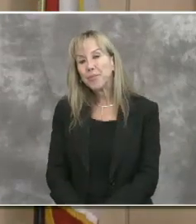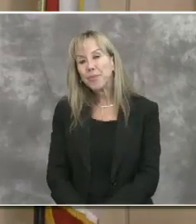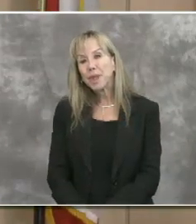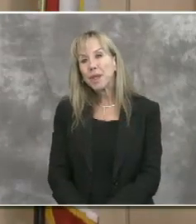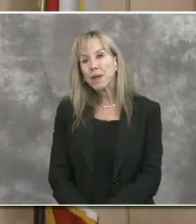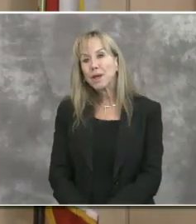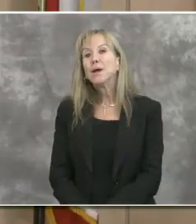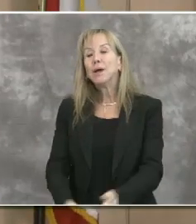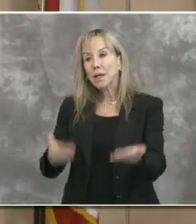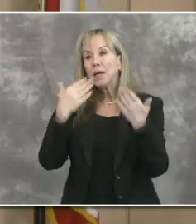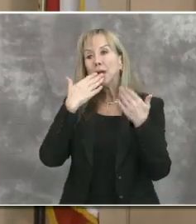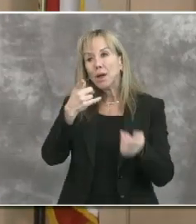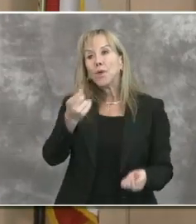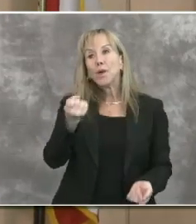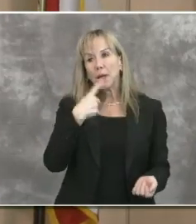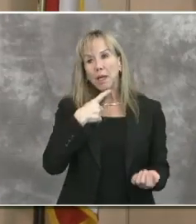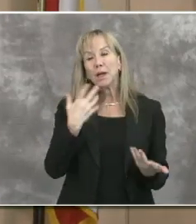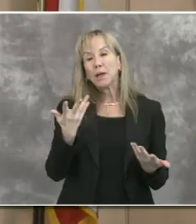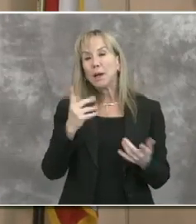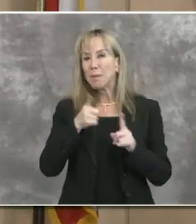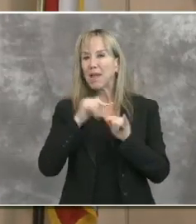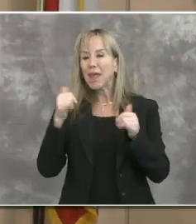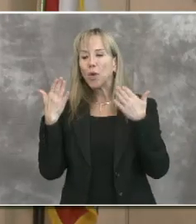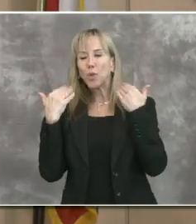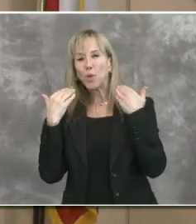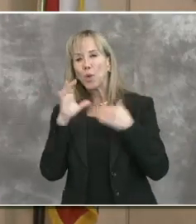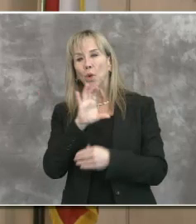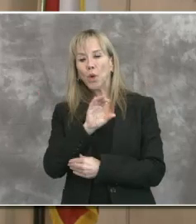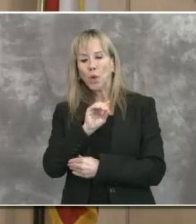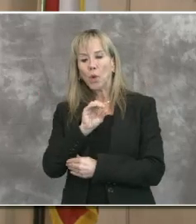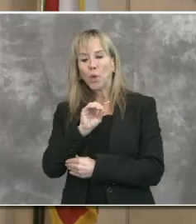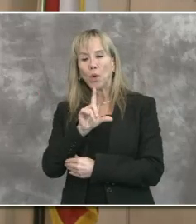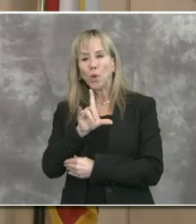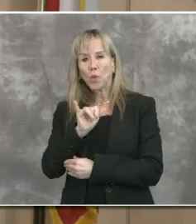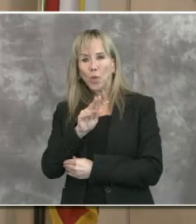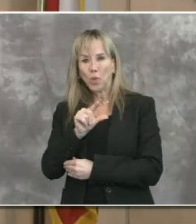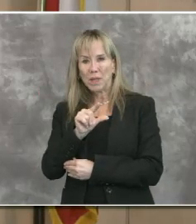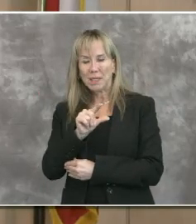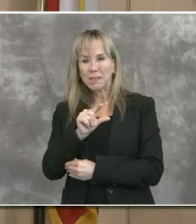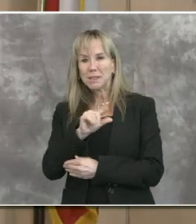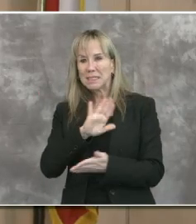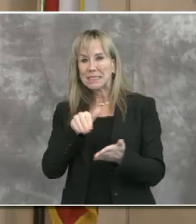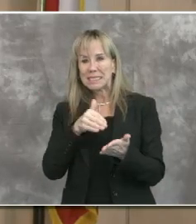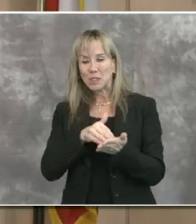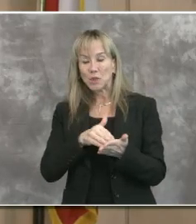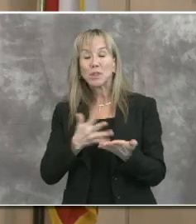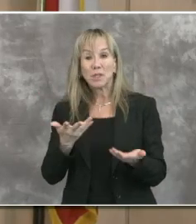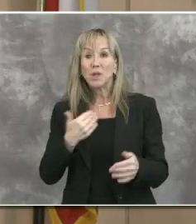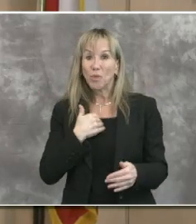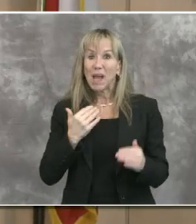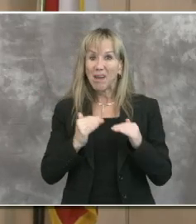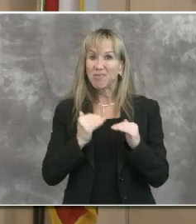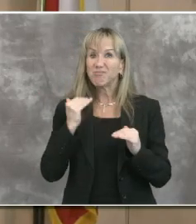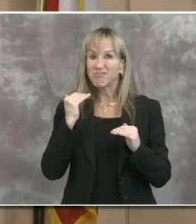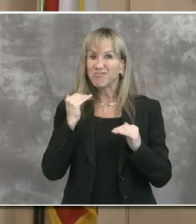Thank you for the question regarding cooling centers, and we do have an excessive or extreme